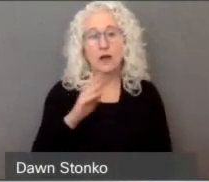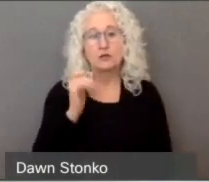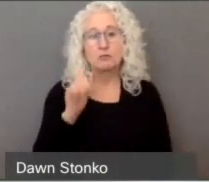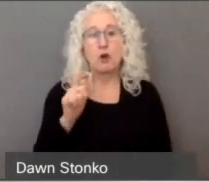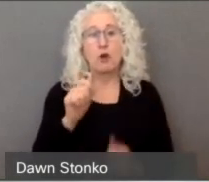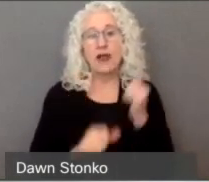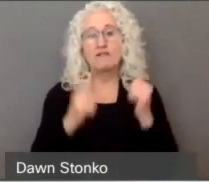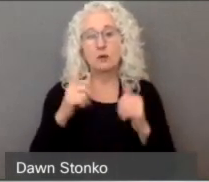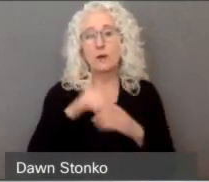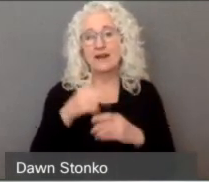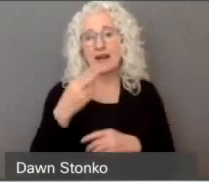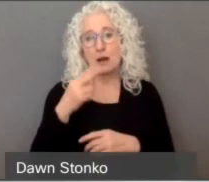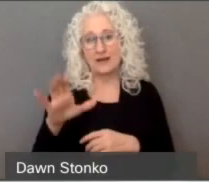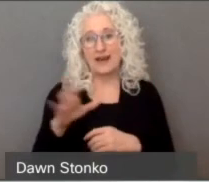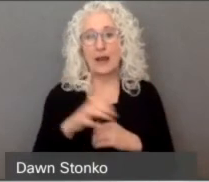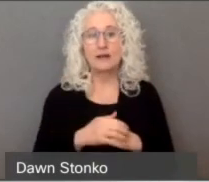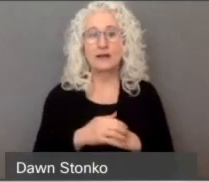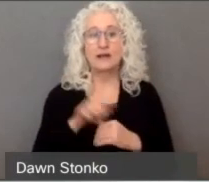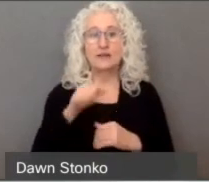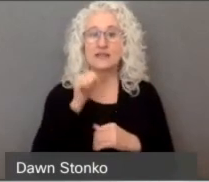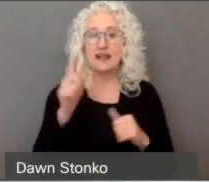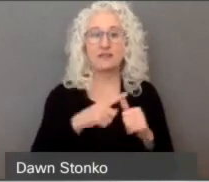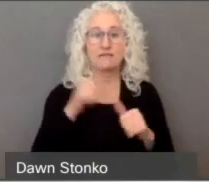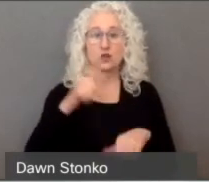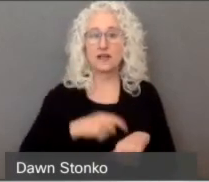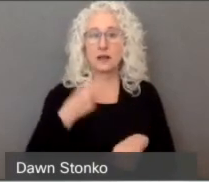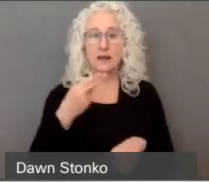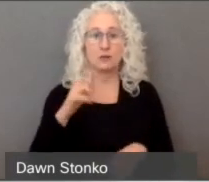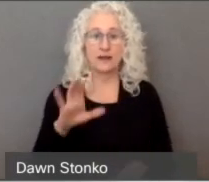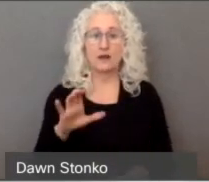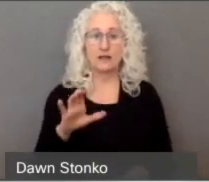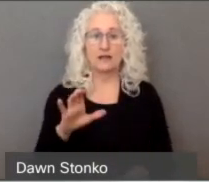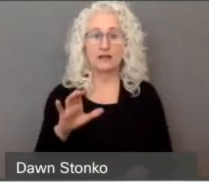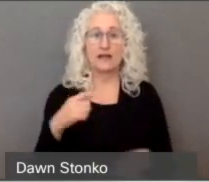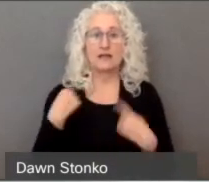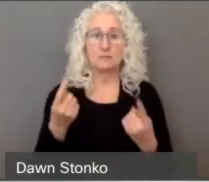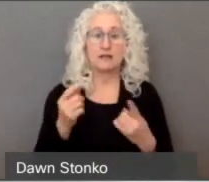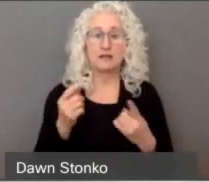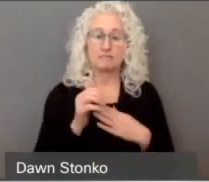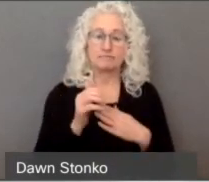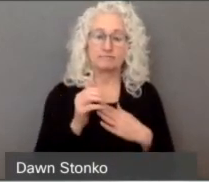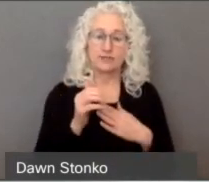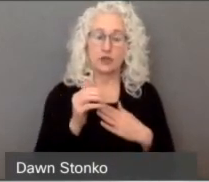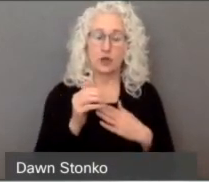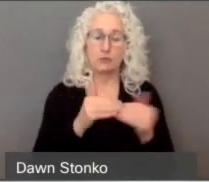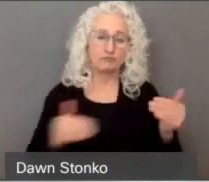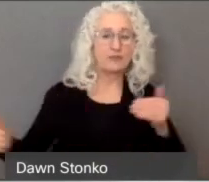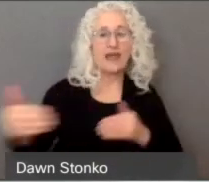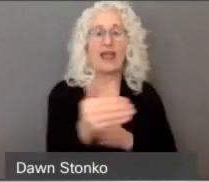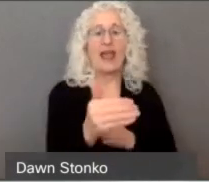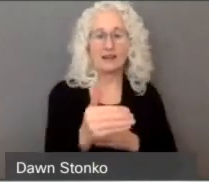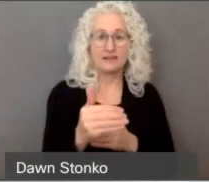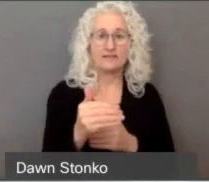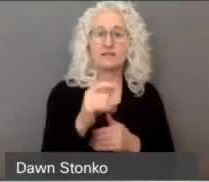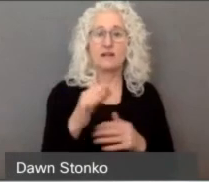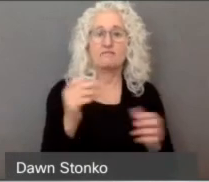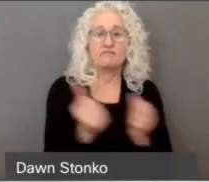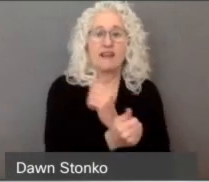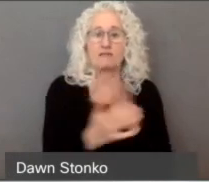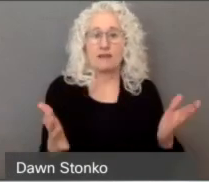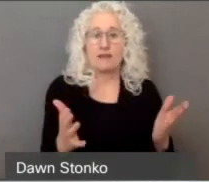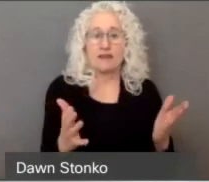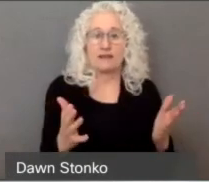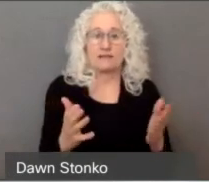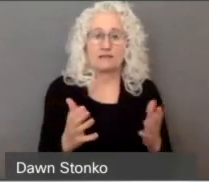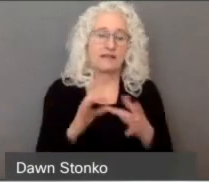Howard County. This is not the first time that Howard County has been ahead of the curve in terms of being there to